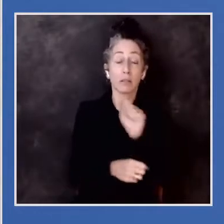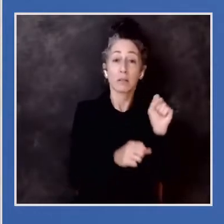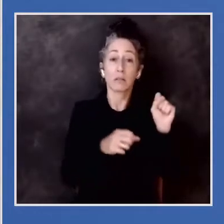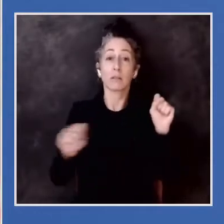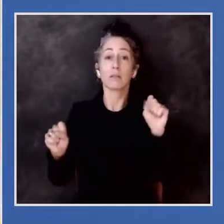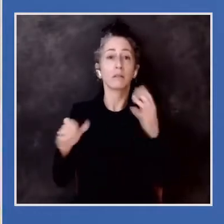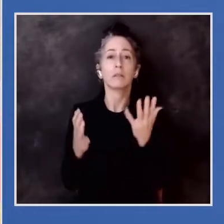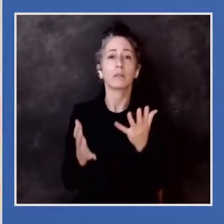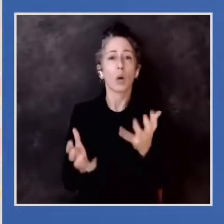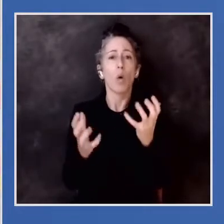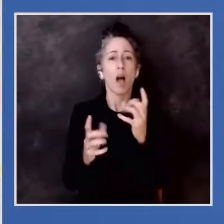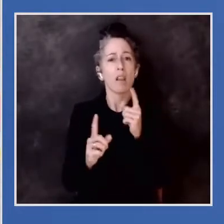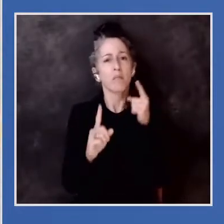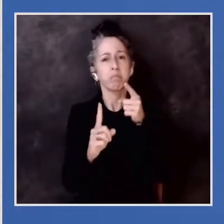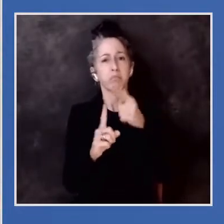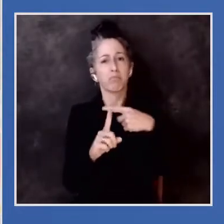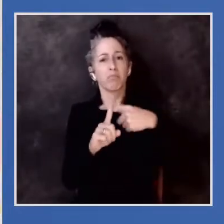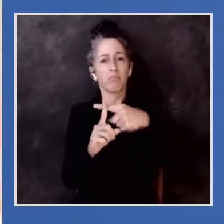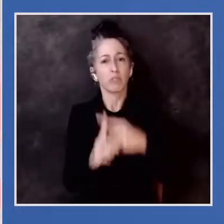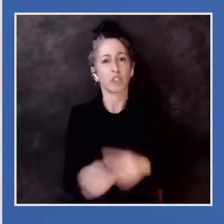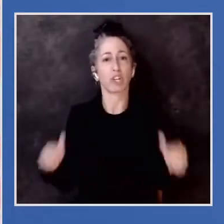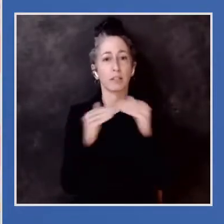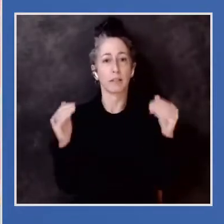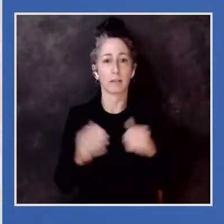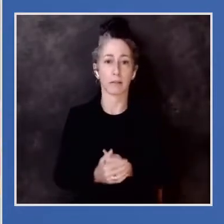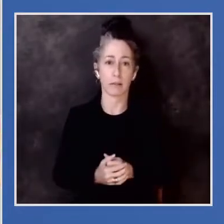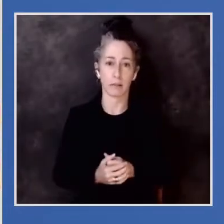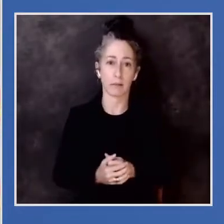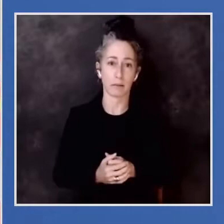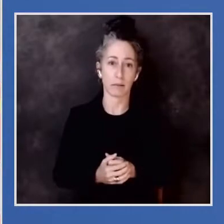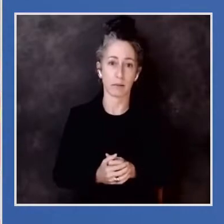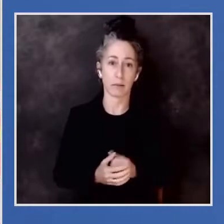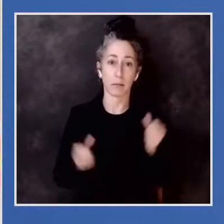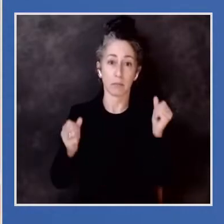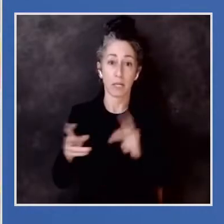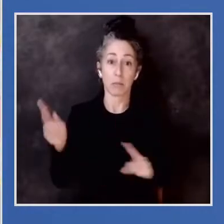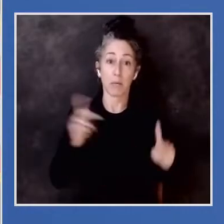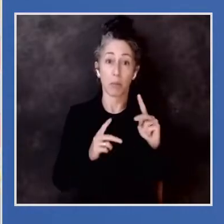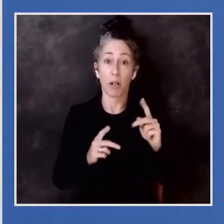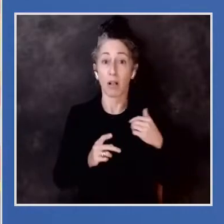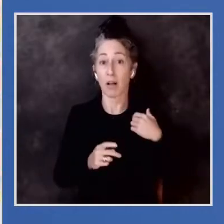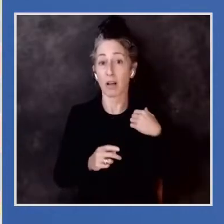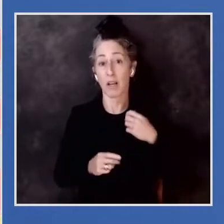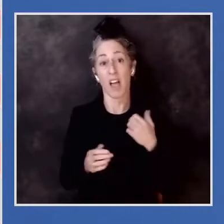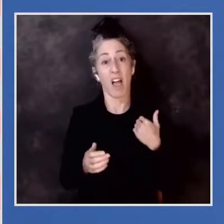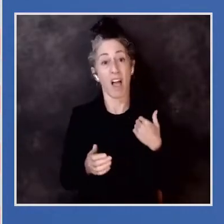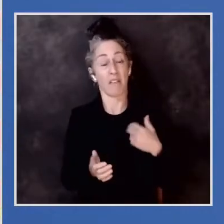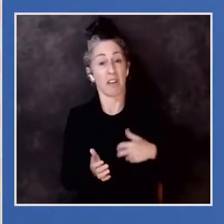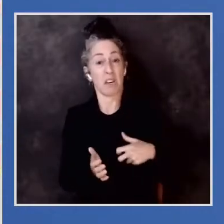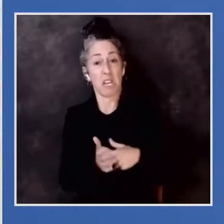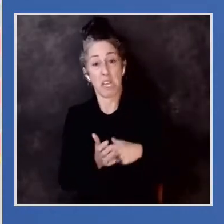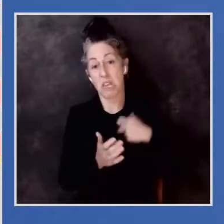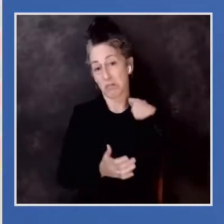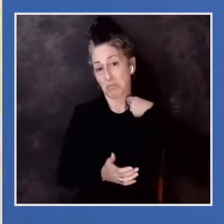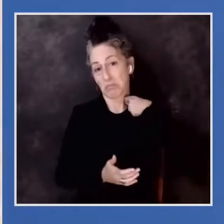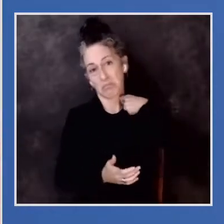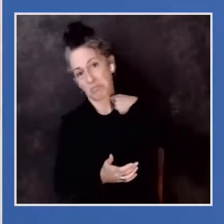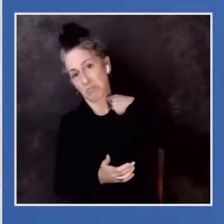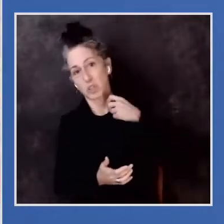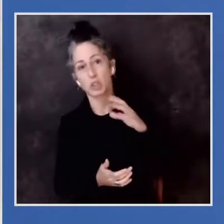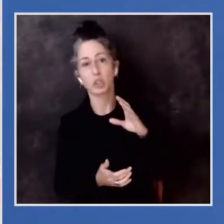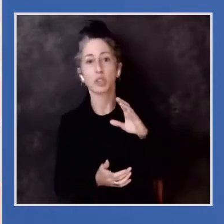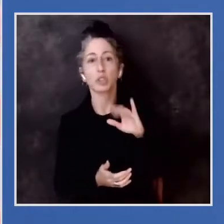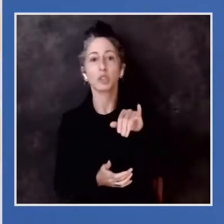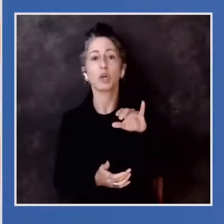a community that's long had a knee of injustice on their neck. The names of George Floyd, Breonna Taylor, Jacob